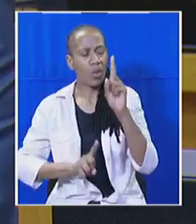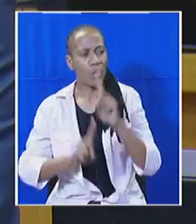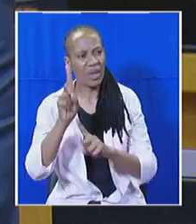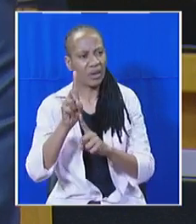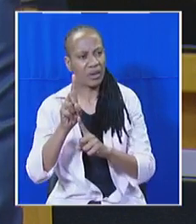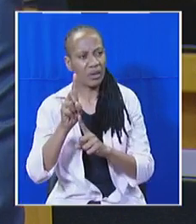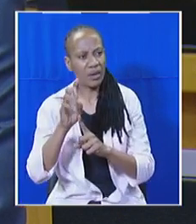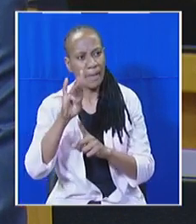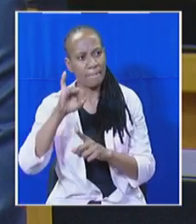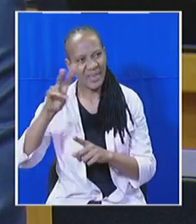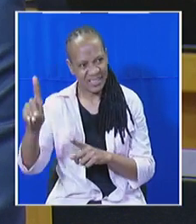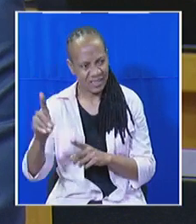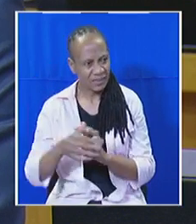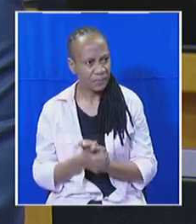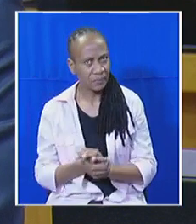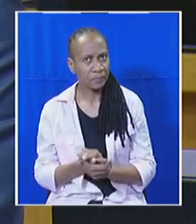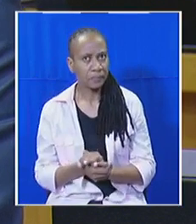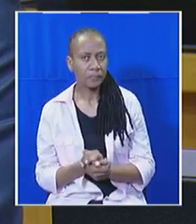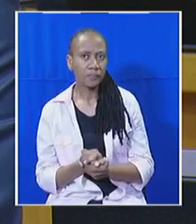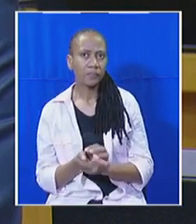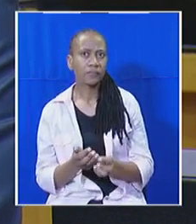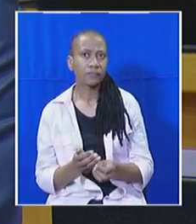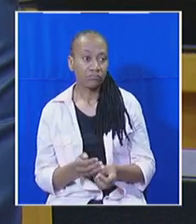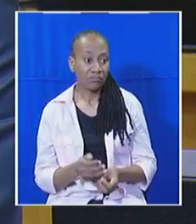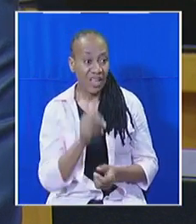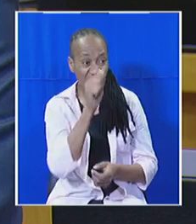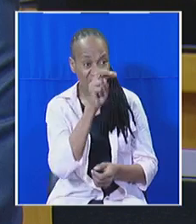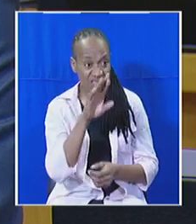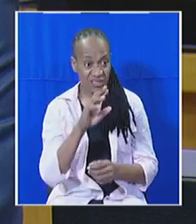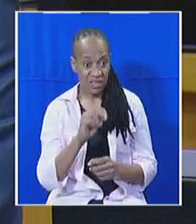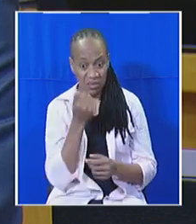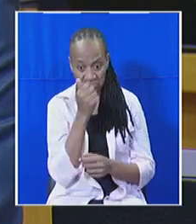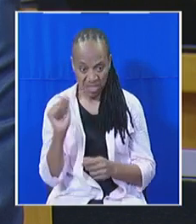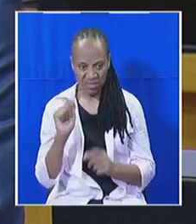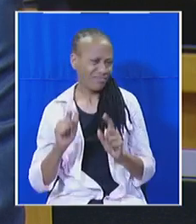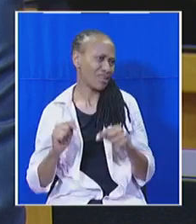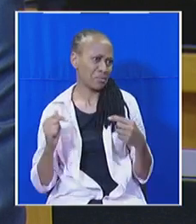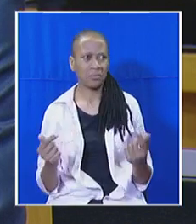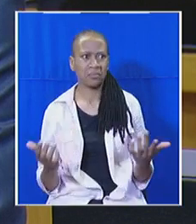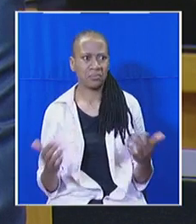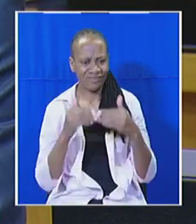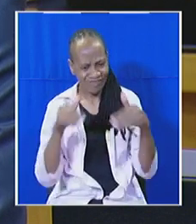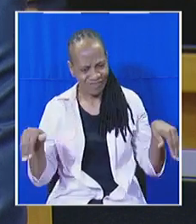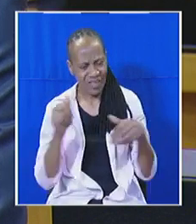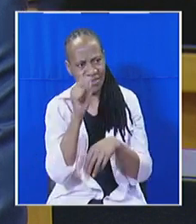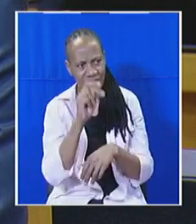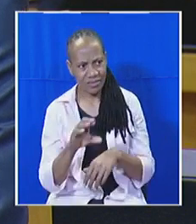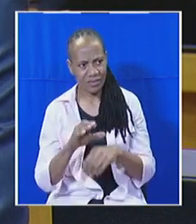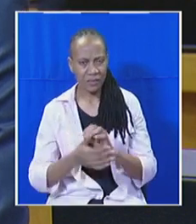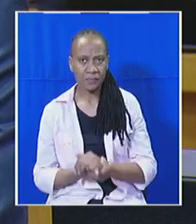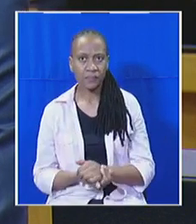to the nomination of anybody for FIFA.